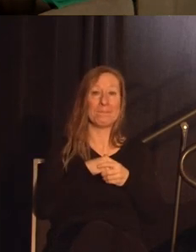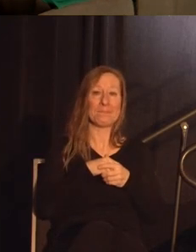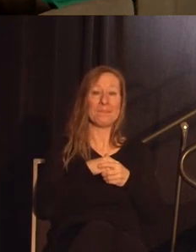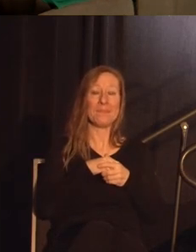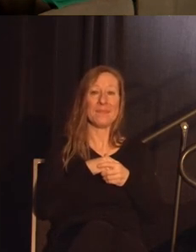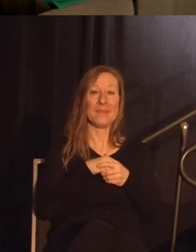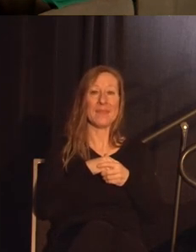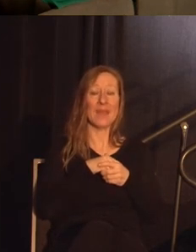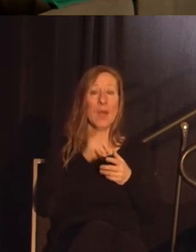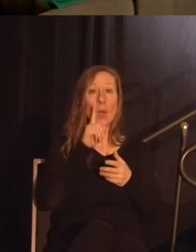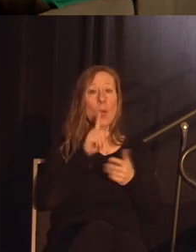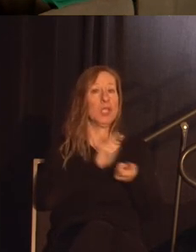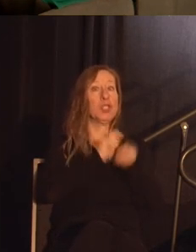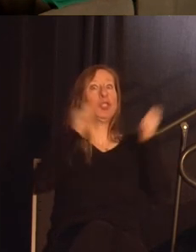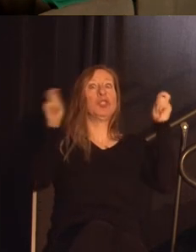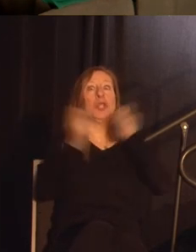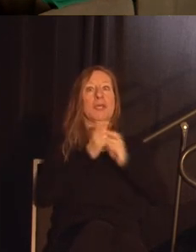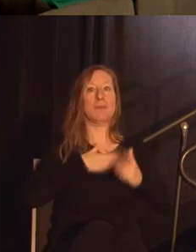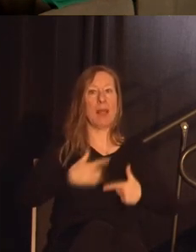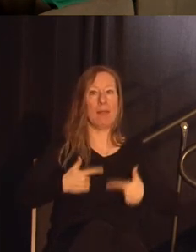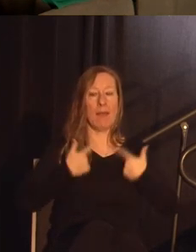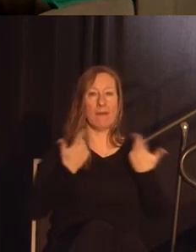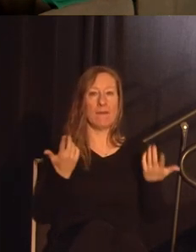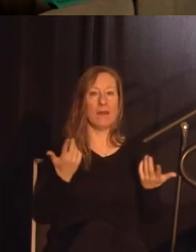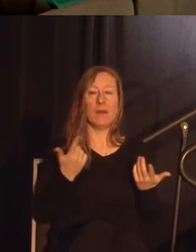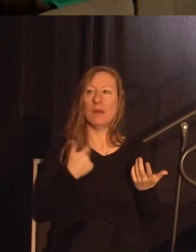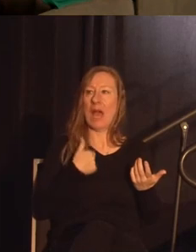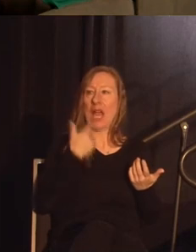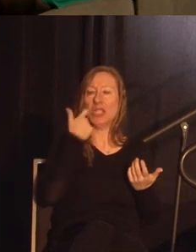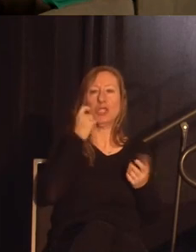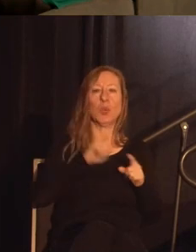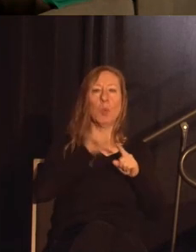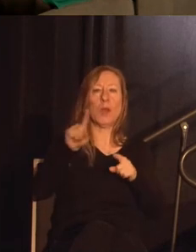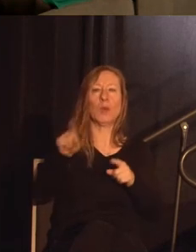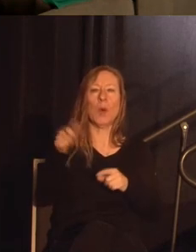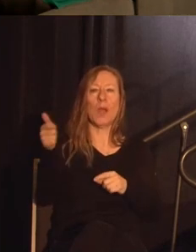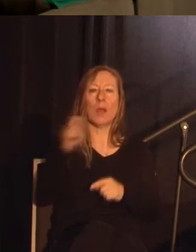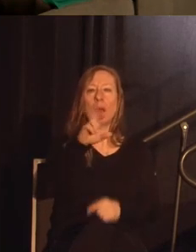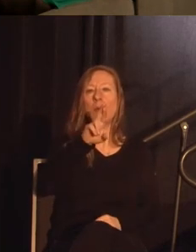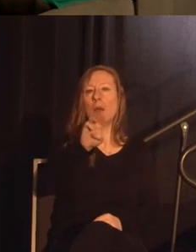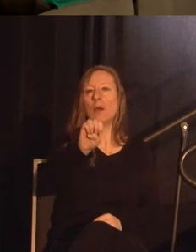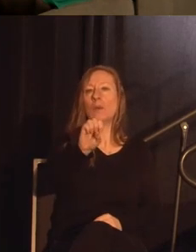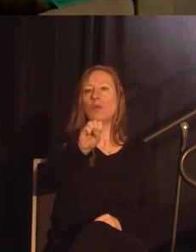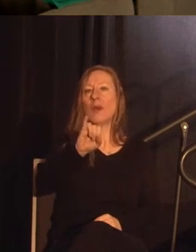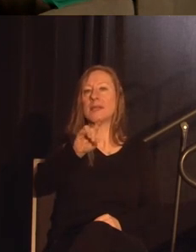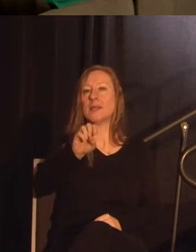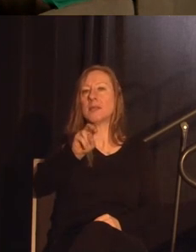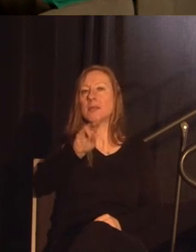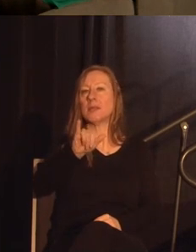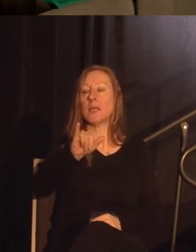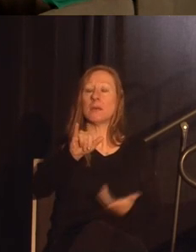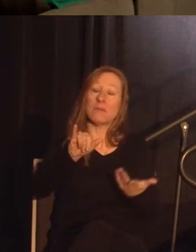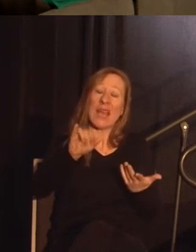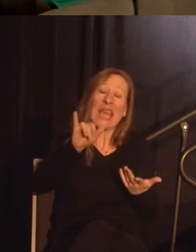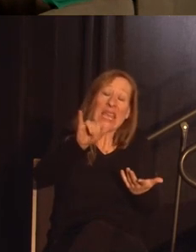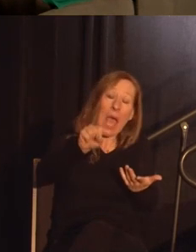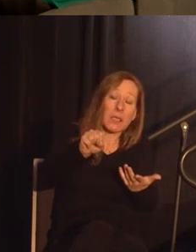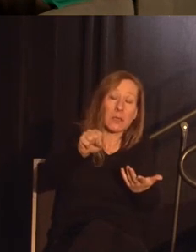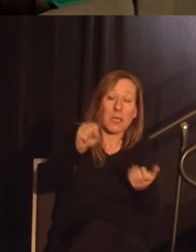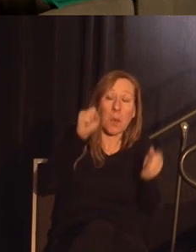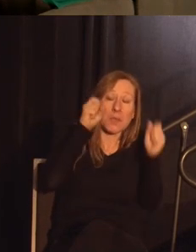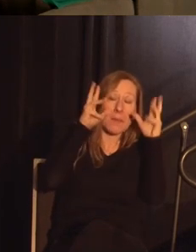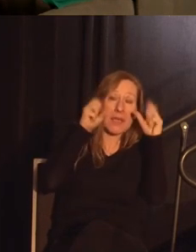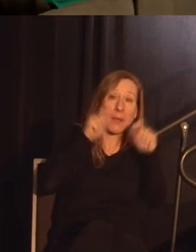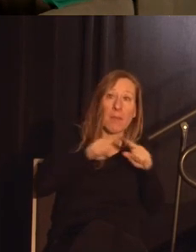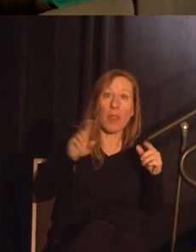It's like so life-changing. Like to the point where I just went on another residency, and it was amazing. But the whole time I was like,